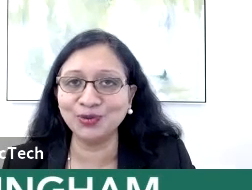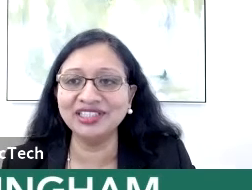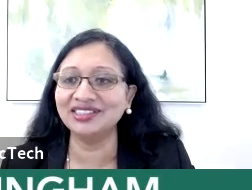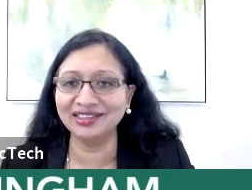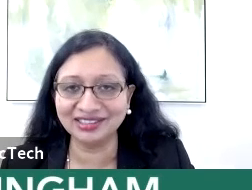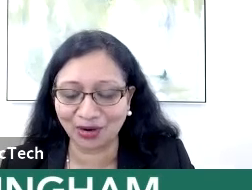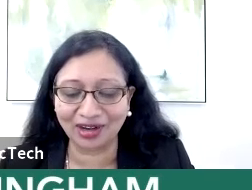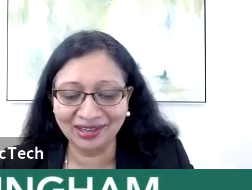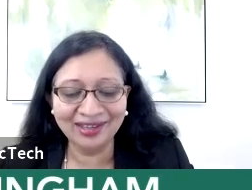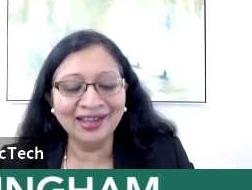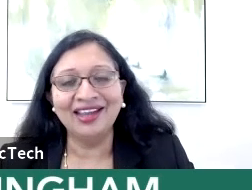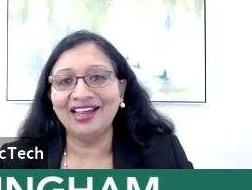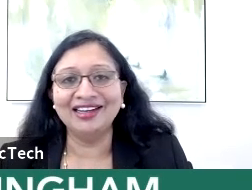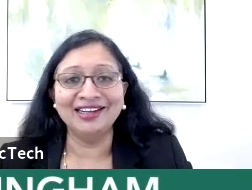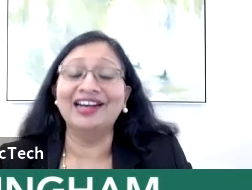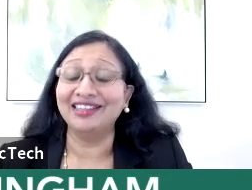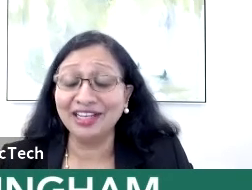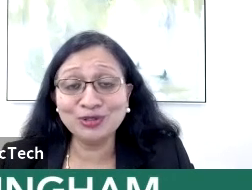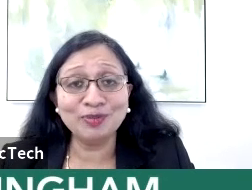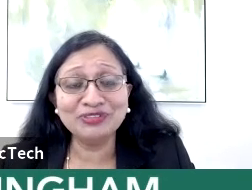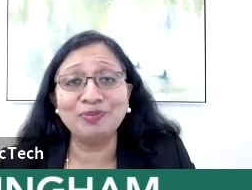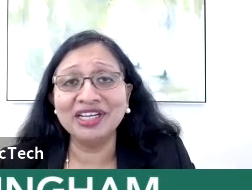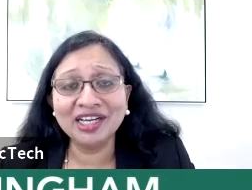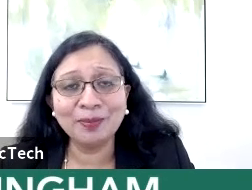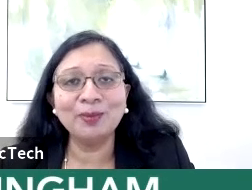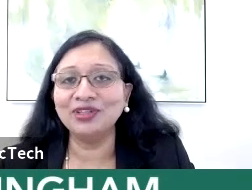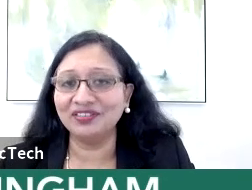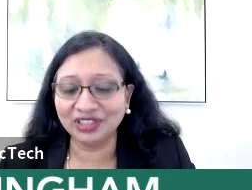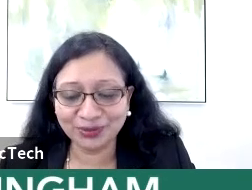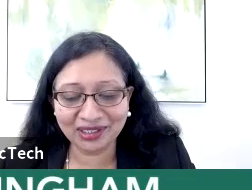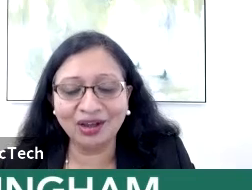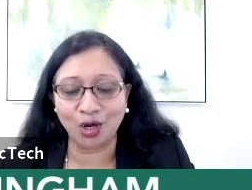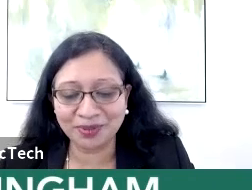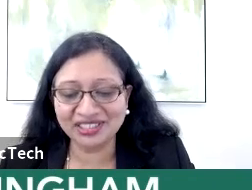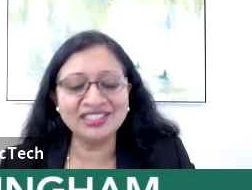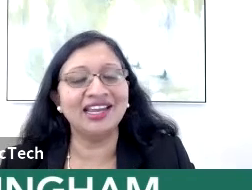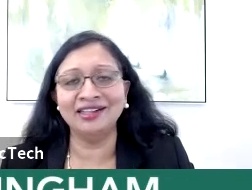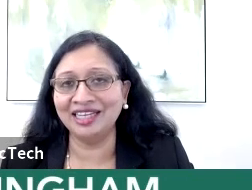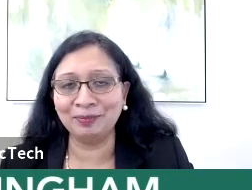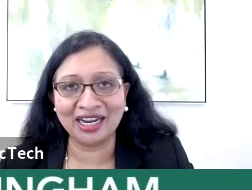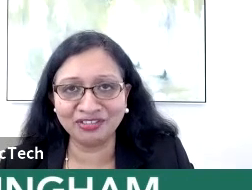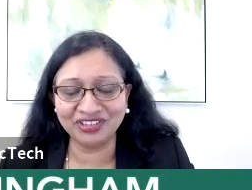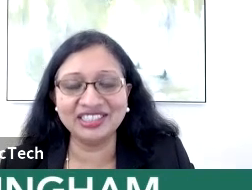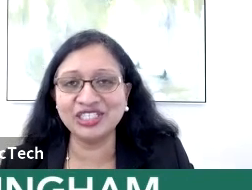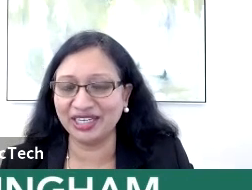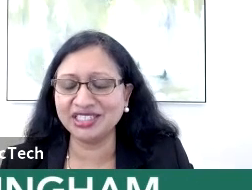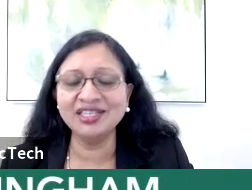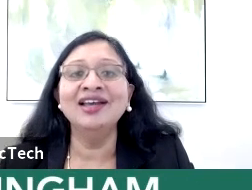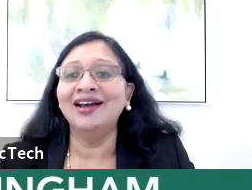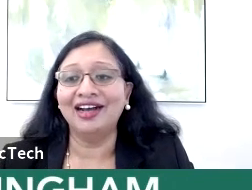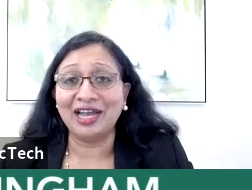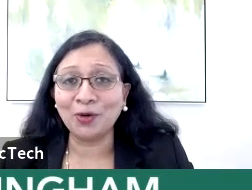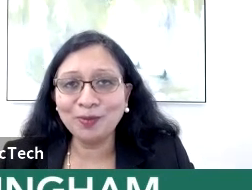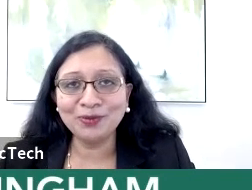and students in this call. And thank you so much for bringing up about the virtual options and the Planet Fitness